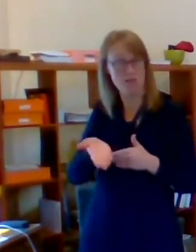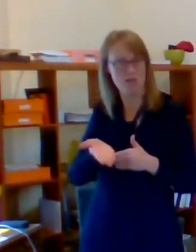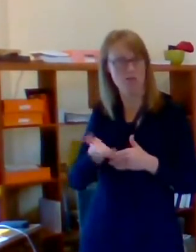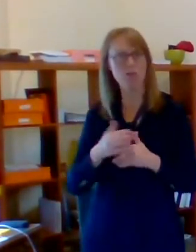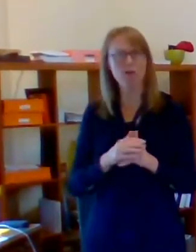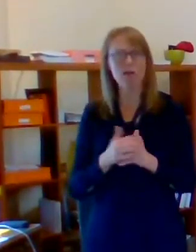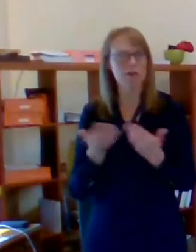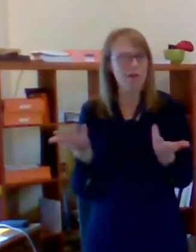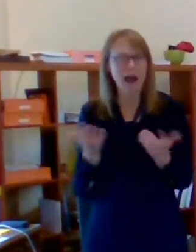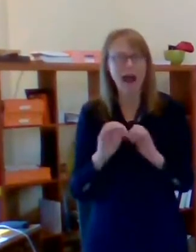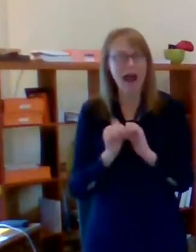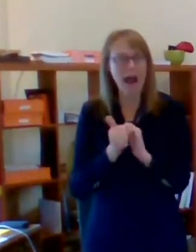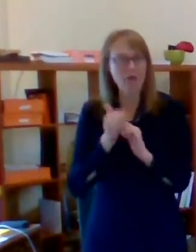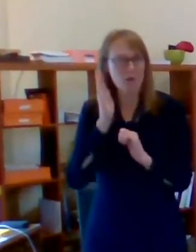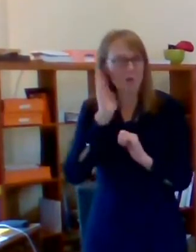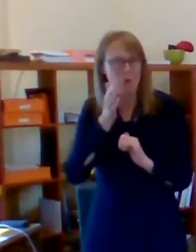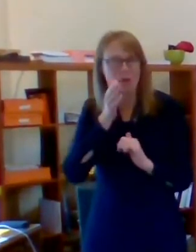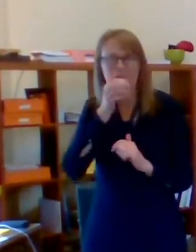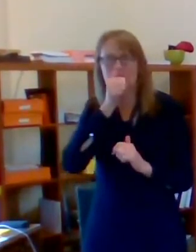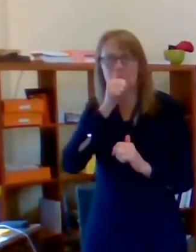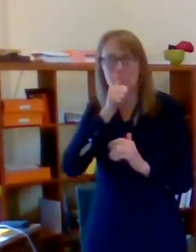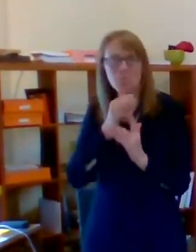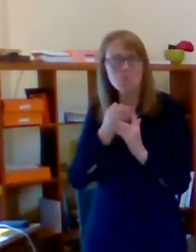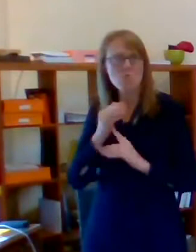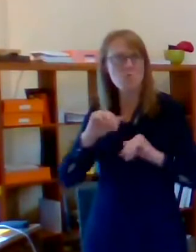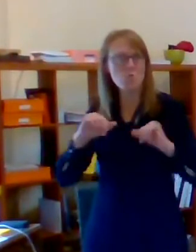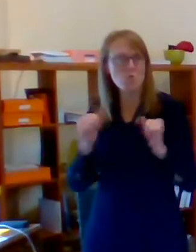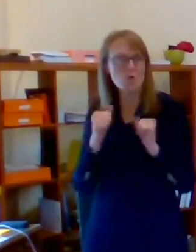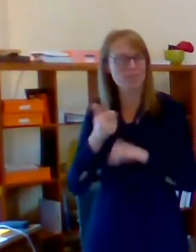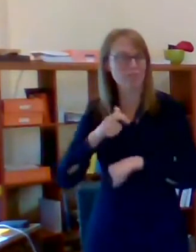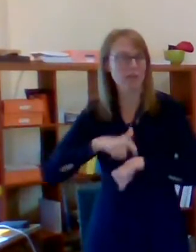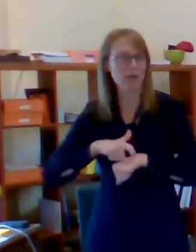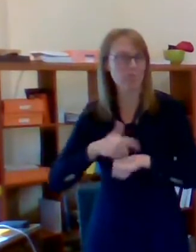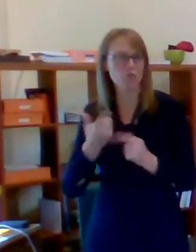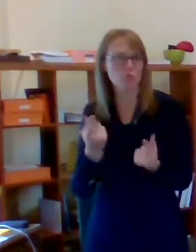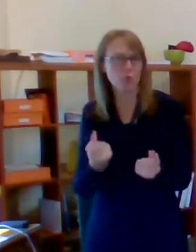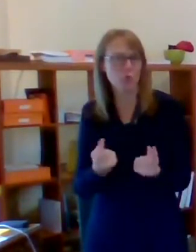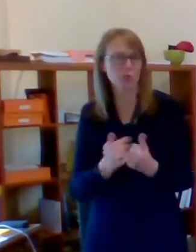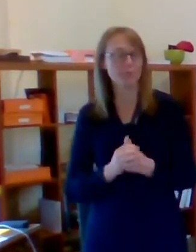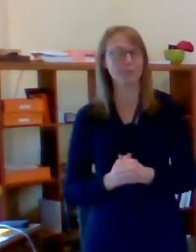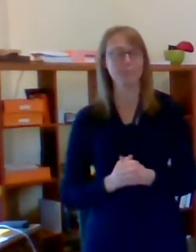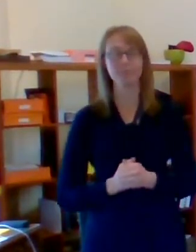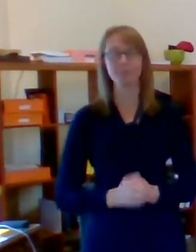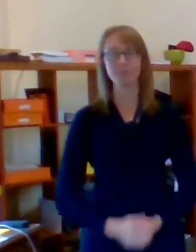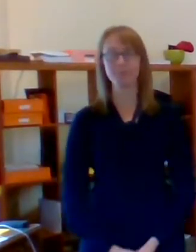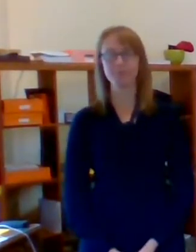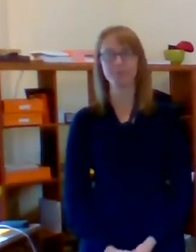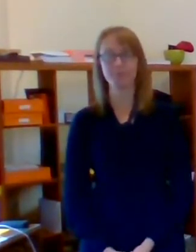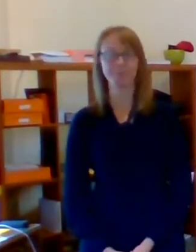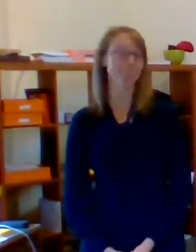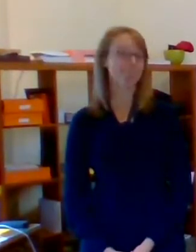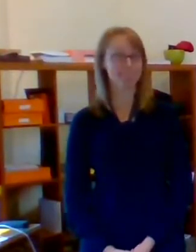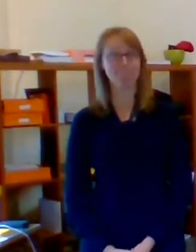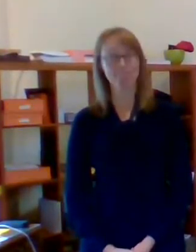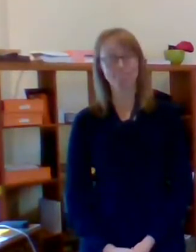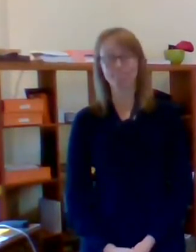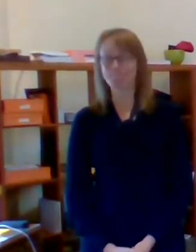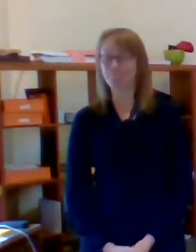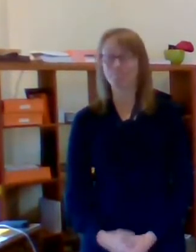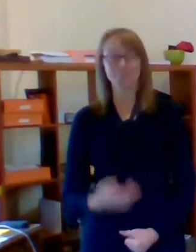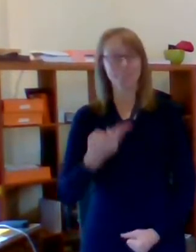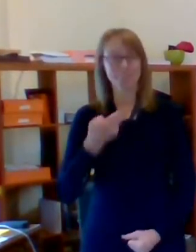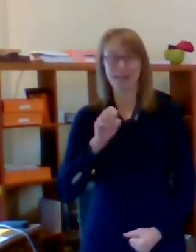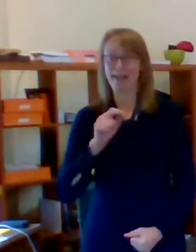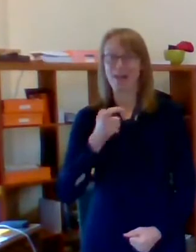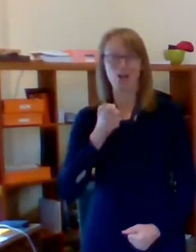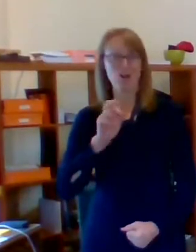survive the colder months. So I think it's, Heather, it's a very difficult situation.